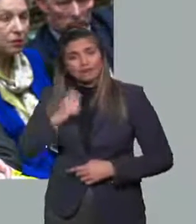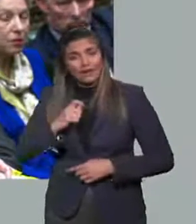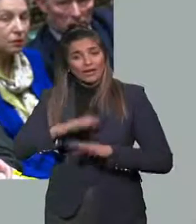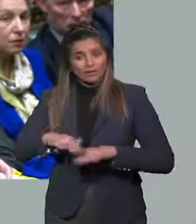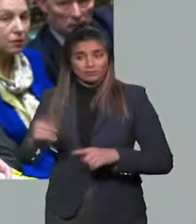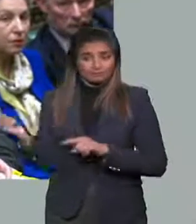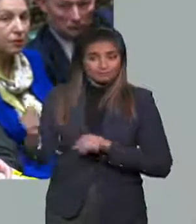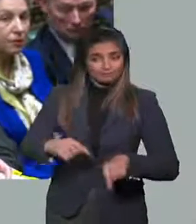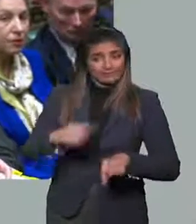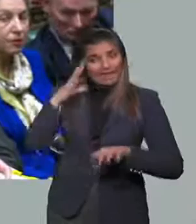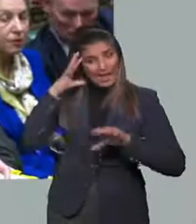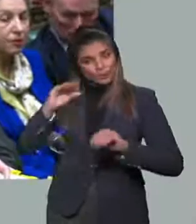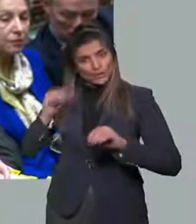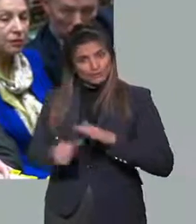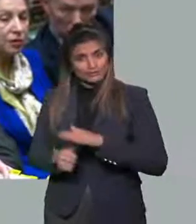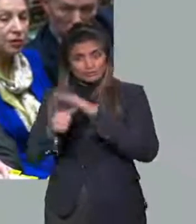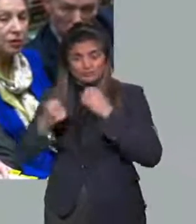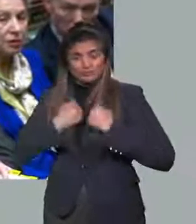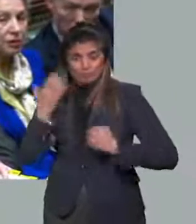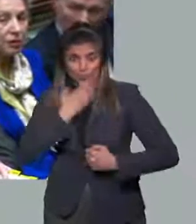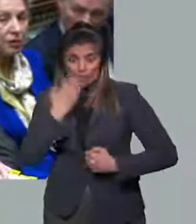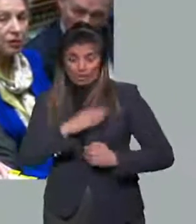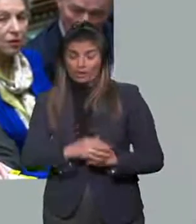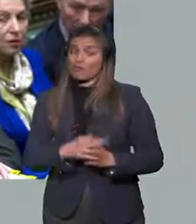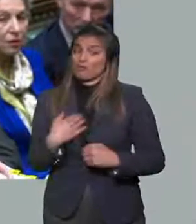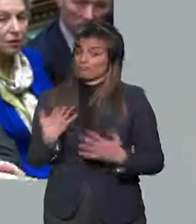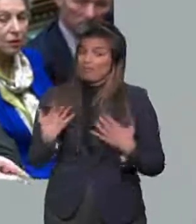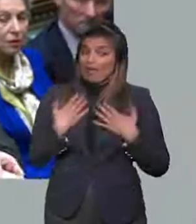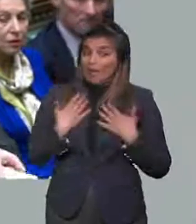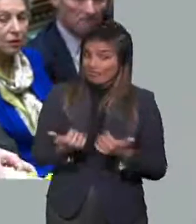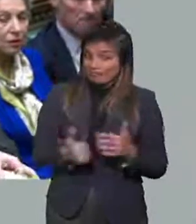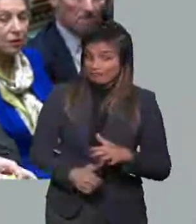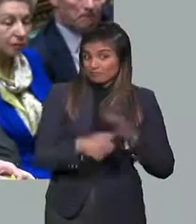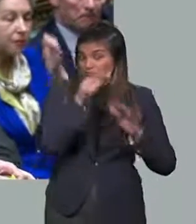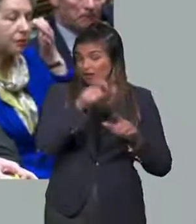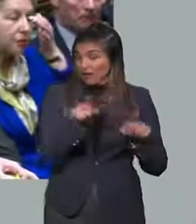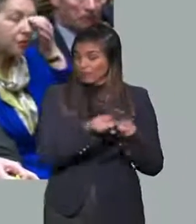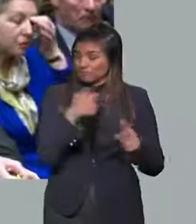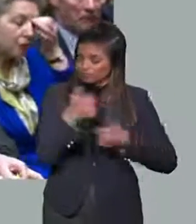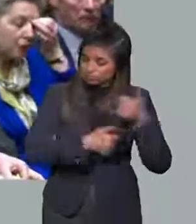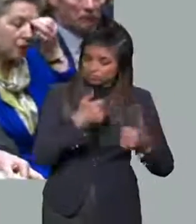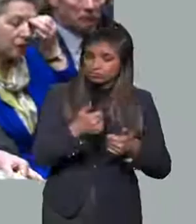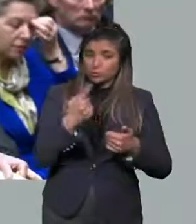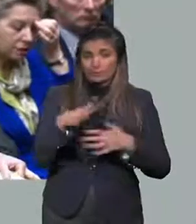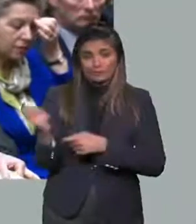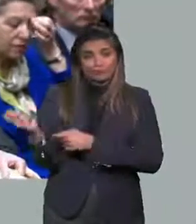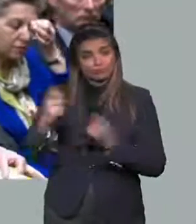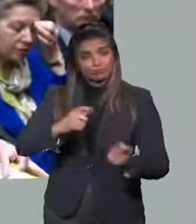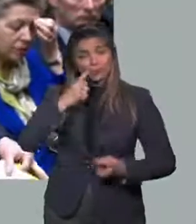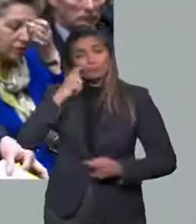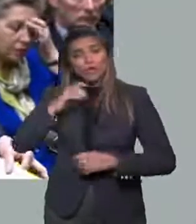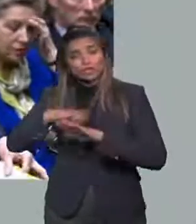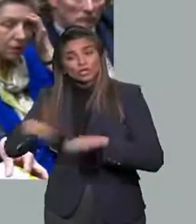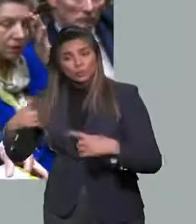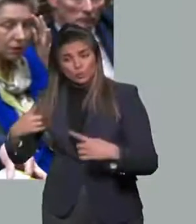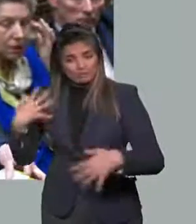Secretary in our schools. And I pay tribute to the Health Secretary for bringing Ukrainian children suffering from cancer over to this country